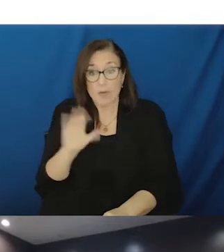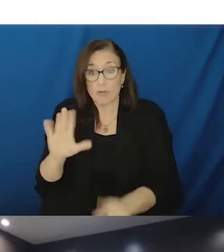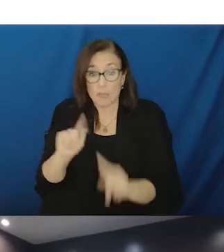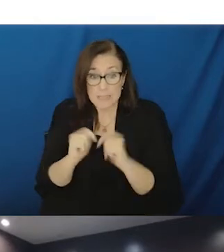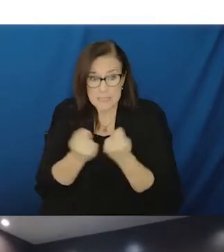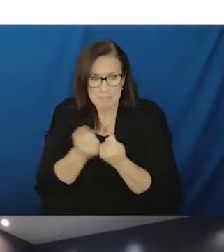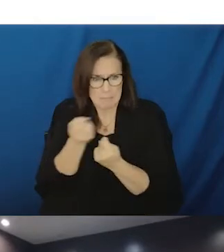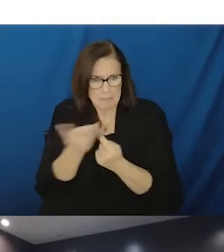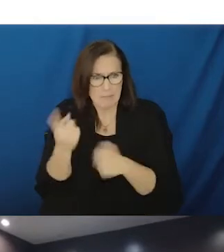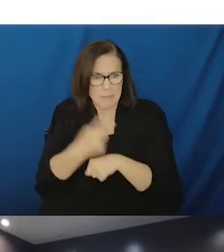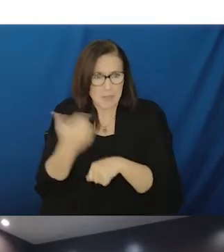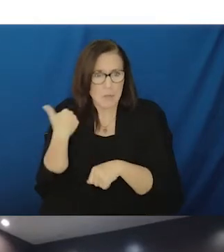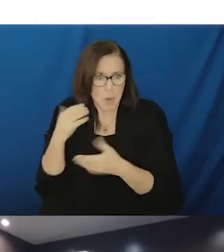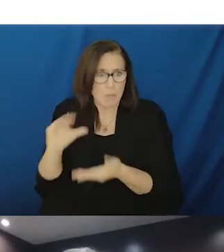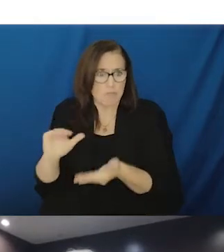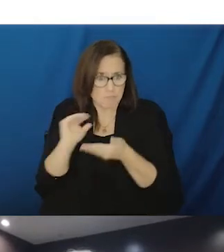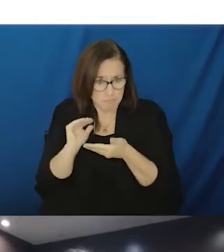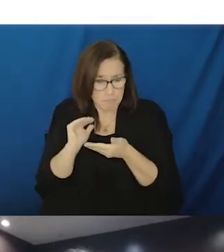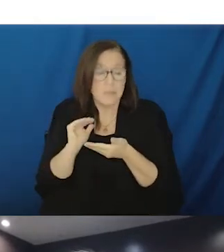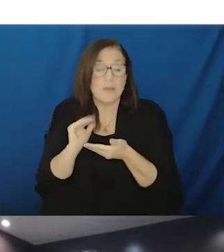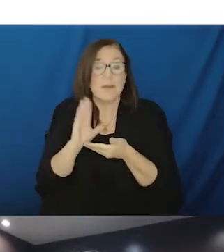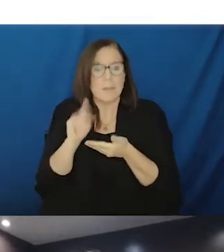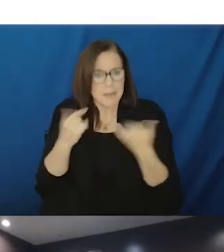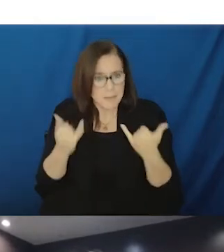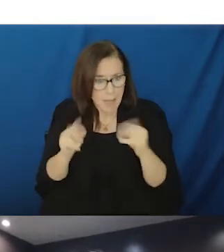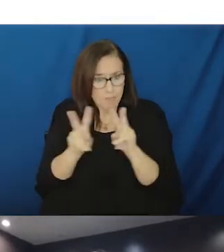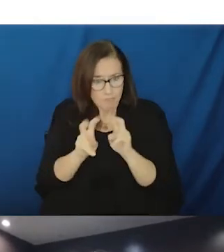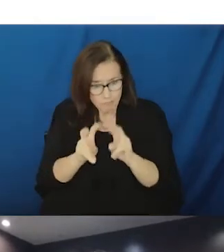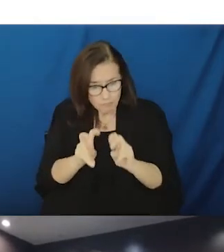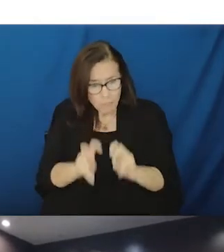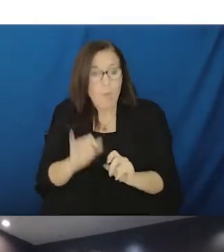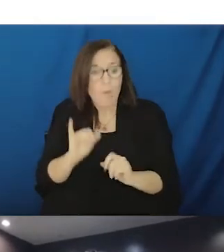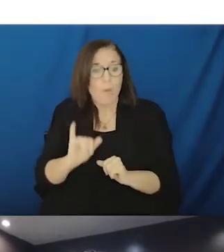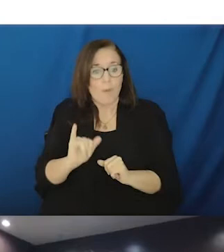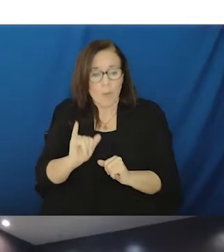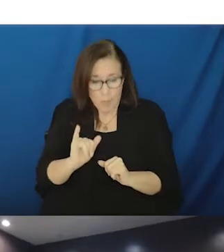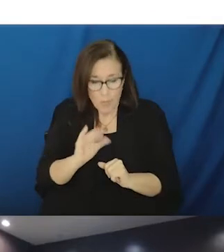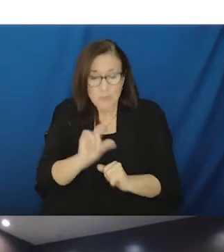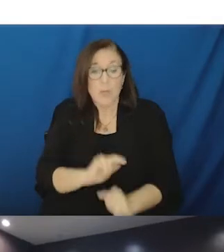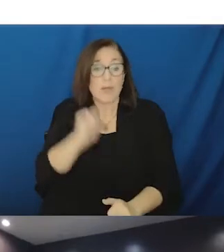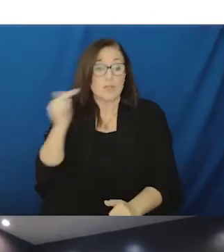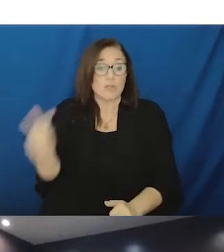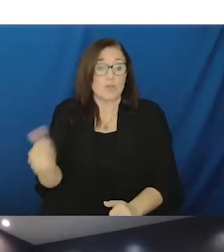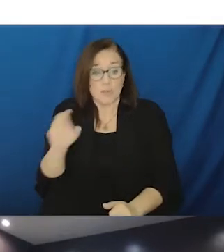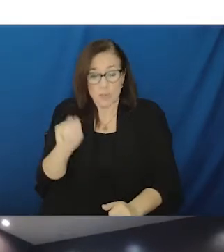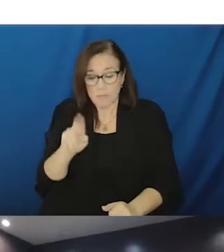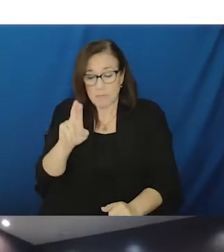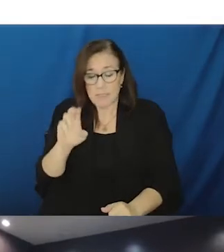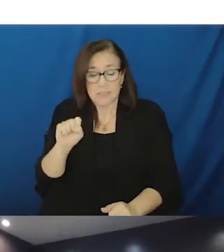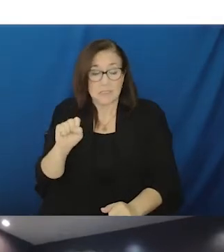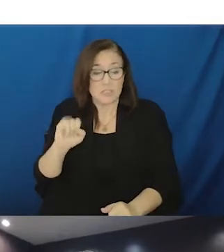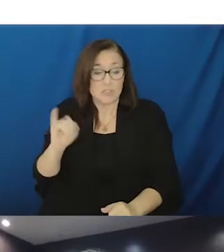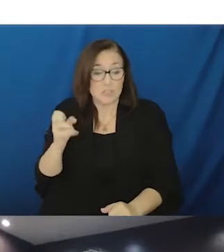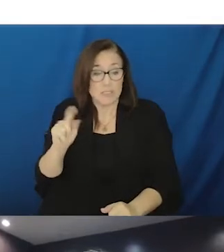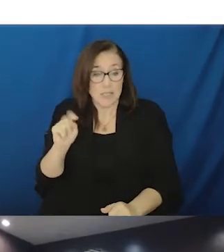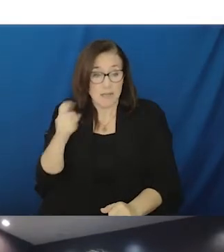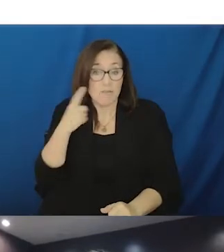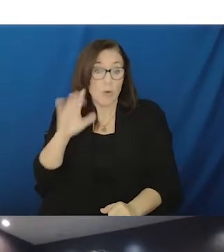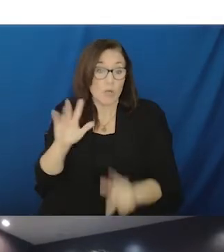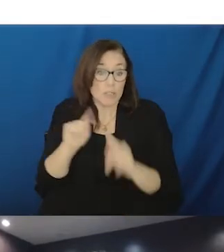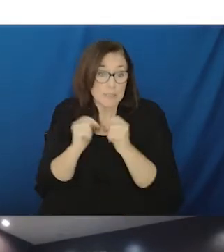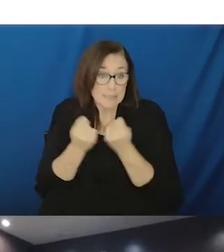but we have had a good opportunity to review it. So now I'll just turn it over to Ms. Jate and her team for comments and